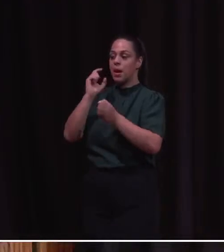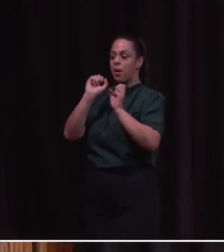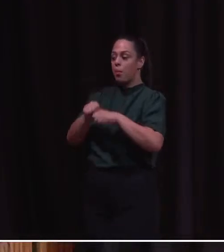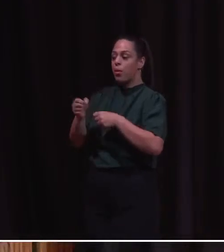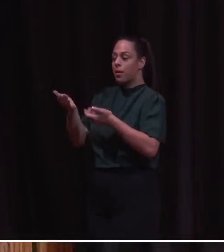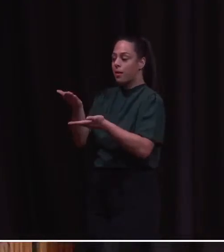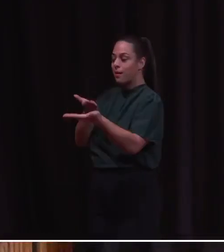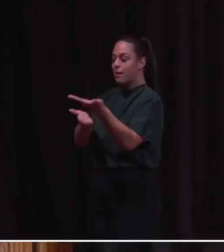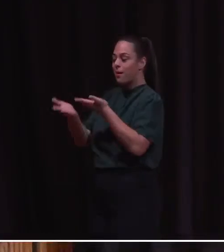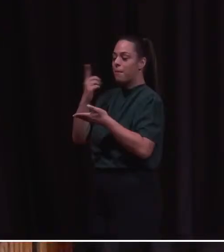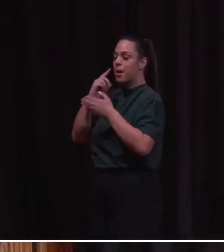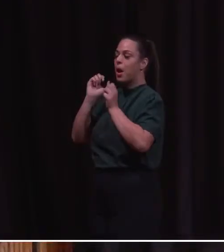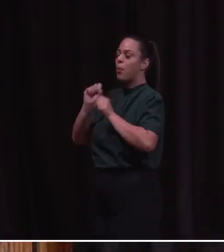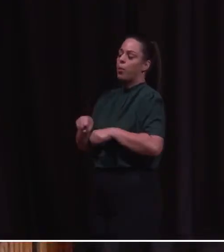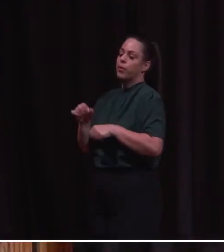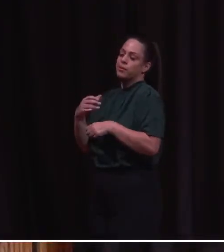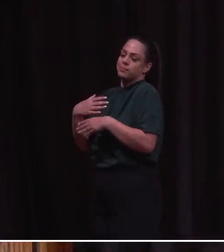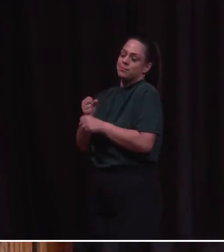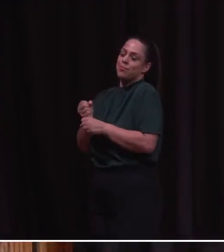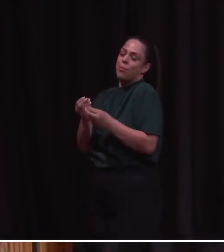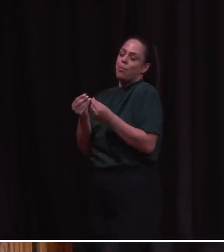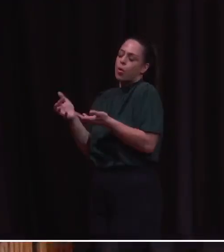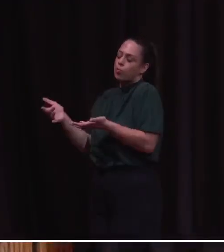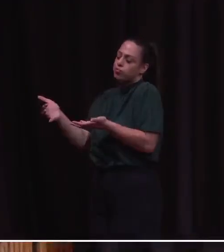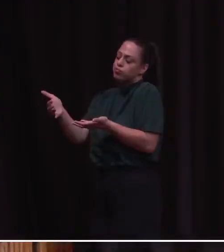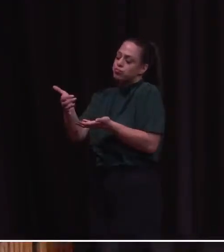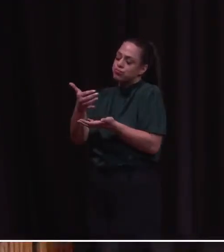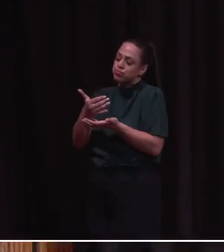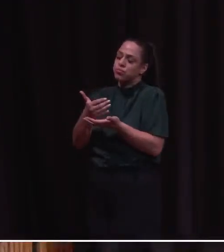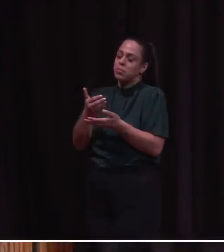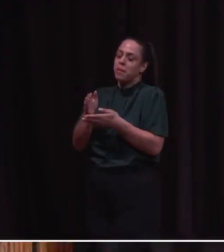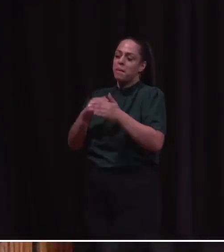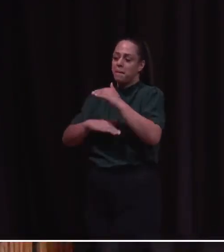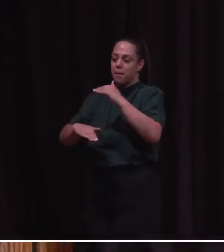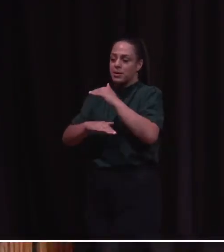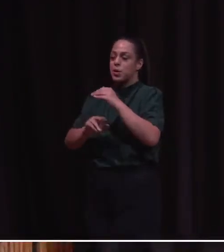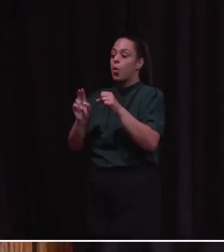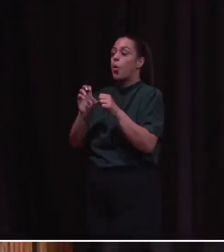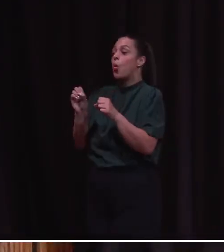the basis of capital for the world market.